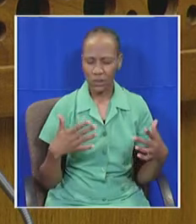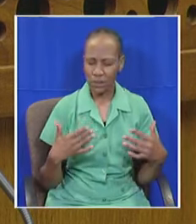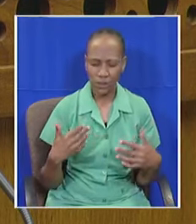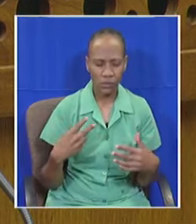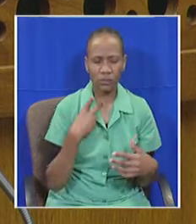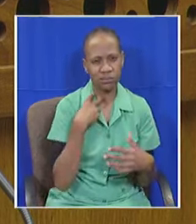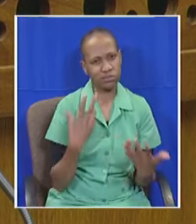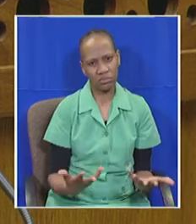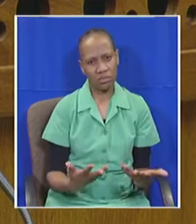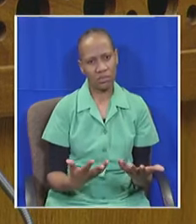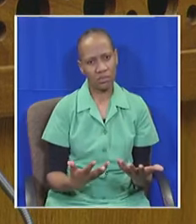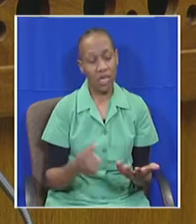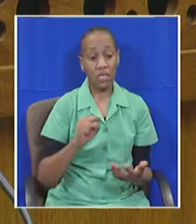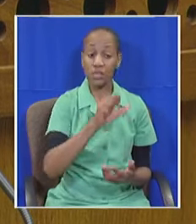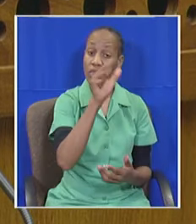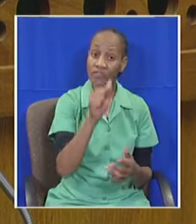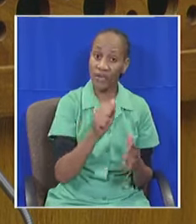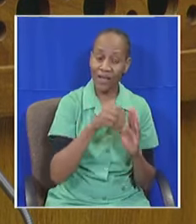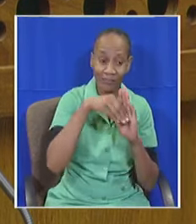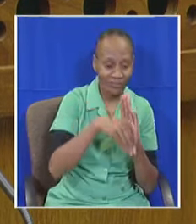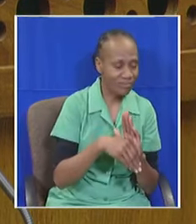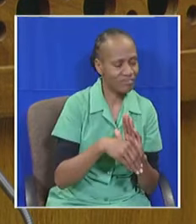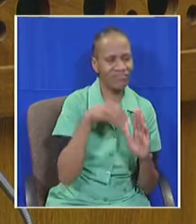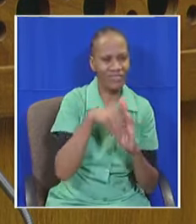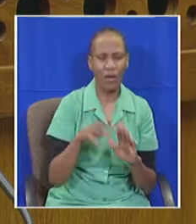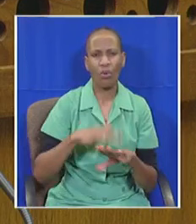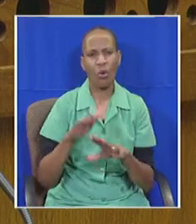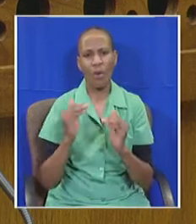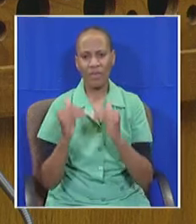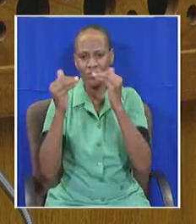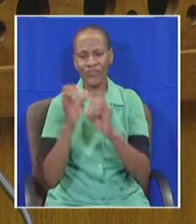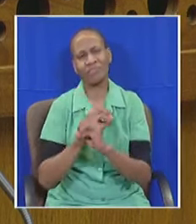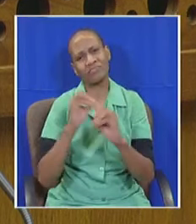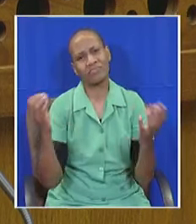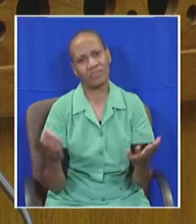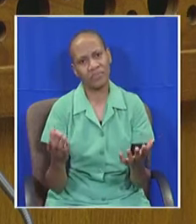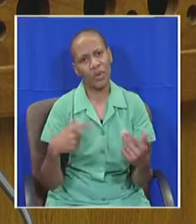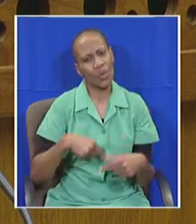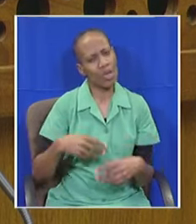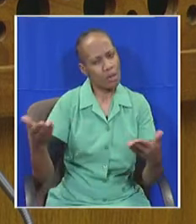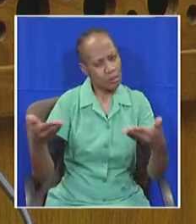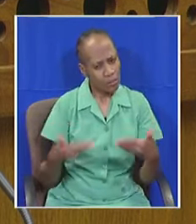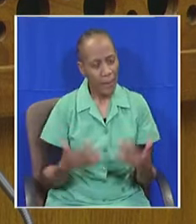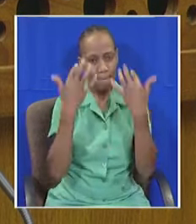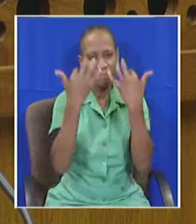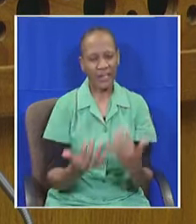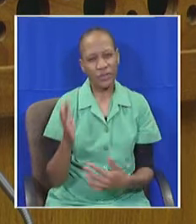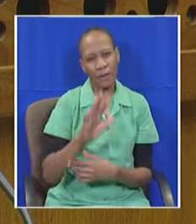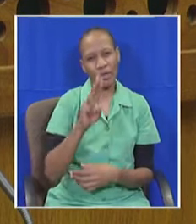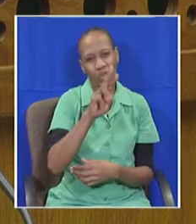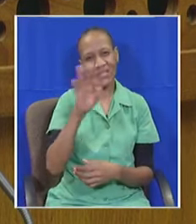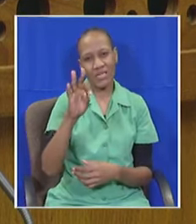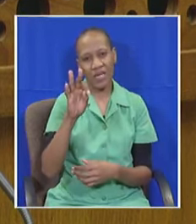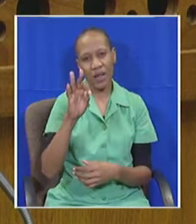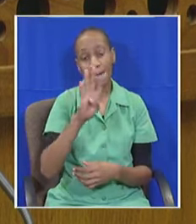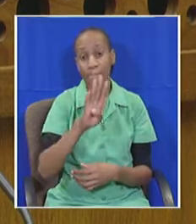shows that the country is regressing rather than improving. We welcome the youth set-aside budget of about 23 billion for